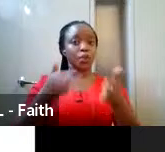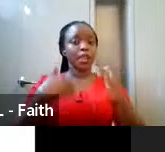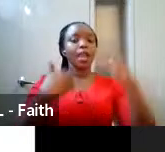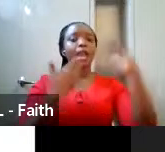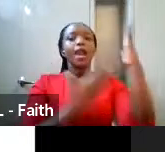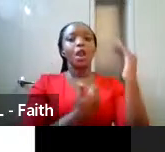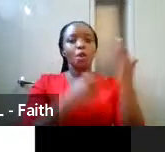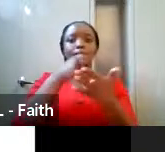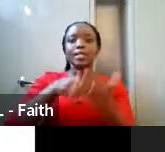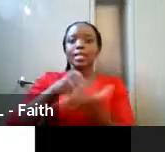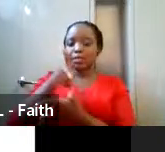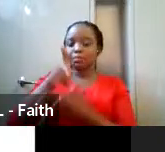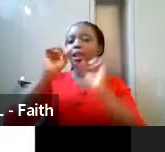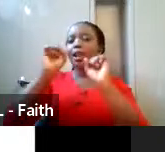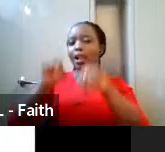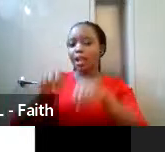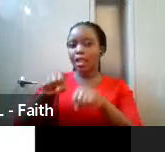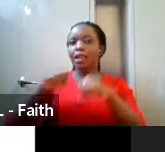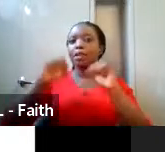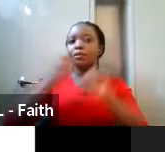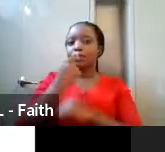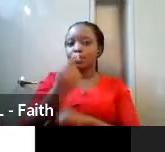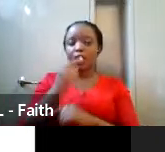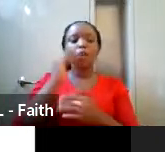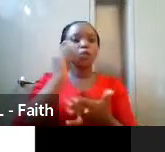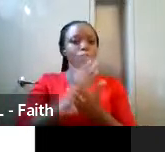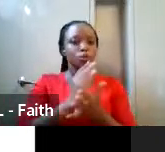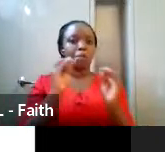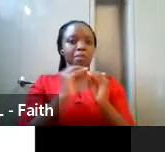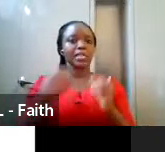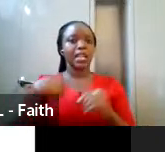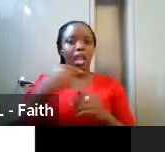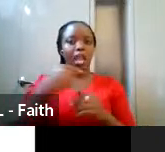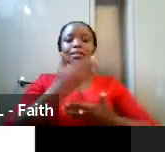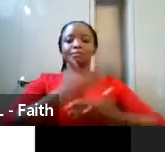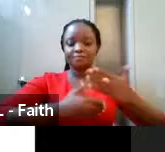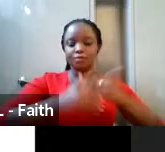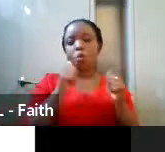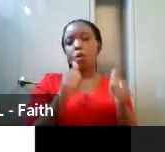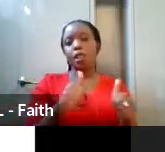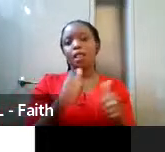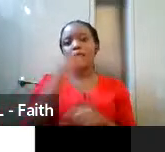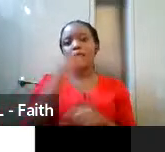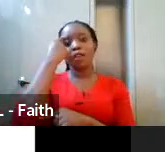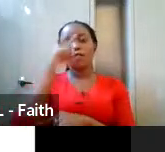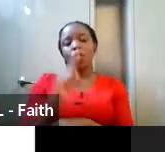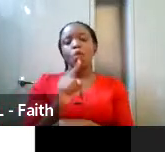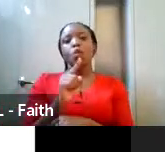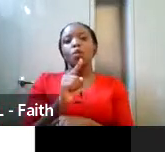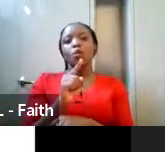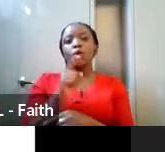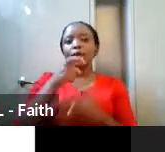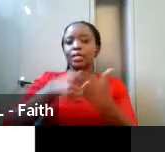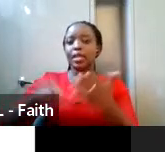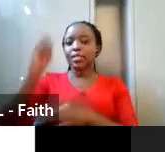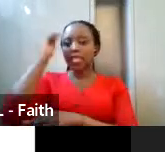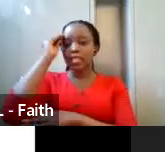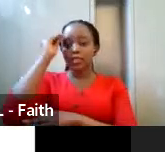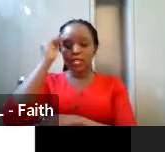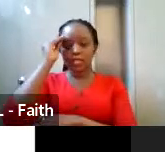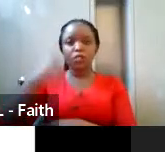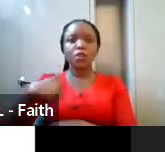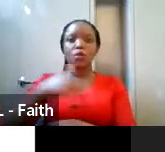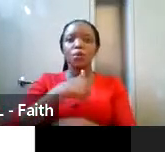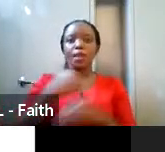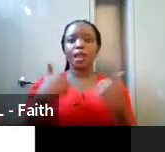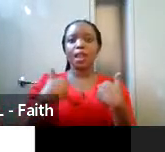can be able to say that our session was very engaging. For tax education as well, we've had